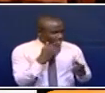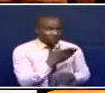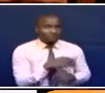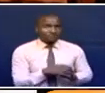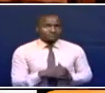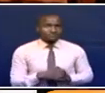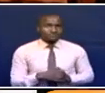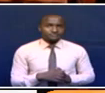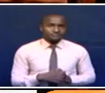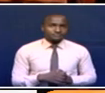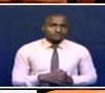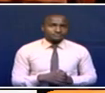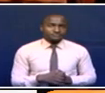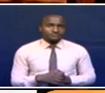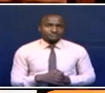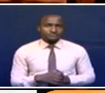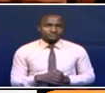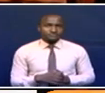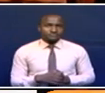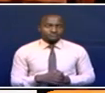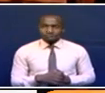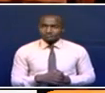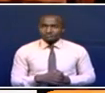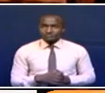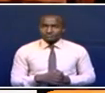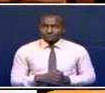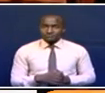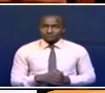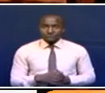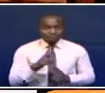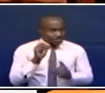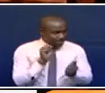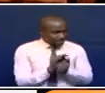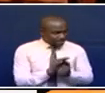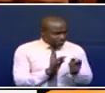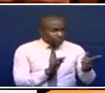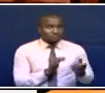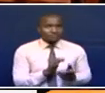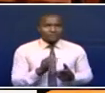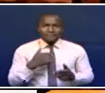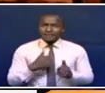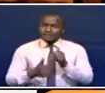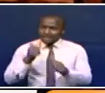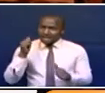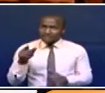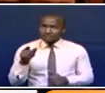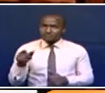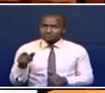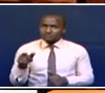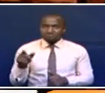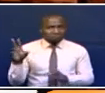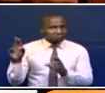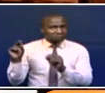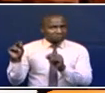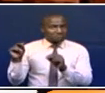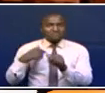then. I don't understand him. Your pact in 2013. Am I denying it? You denied it. Of course not.